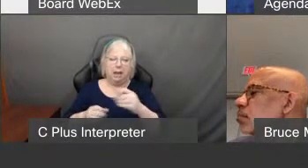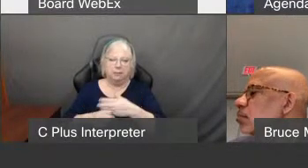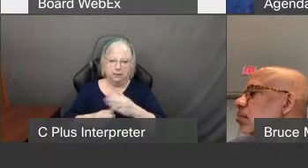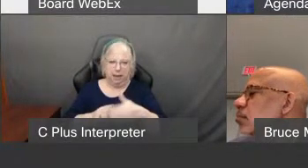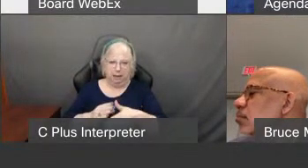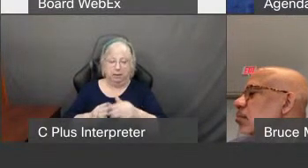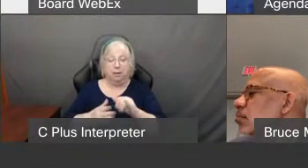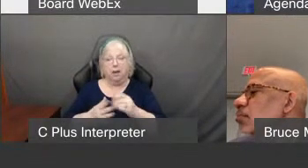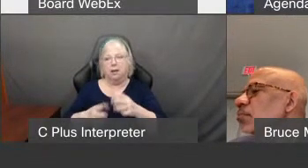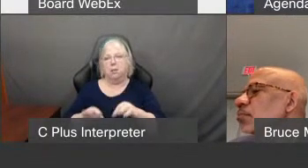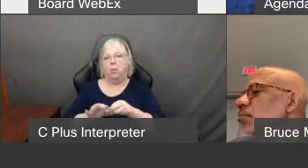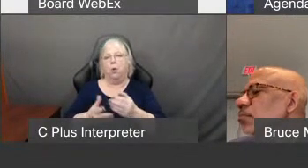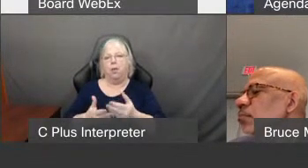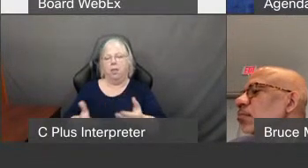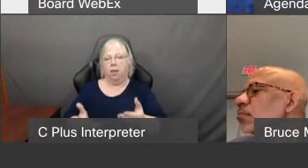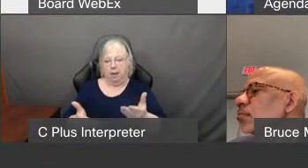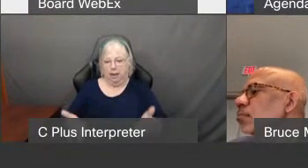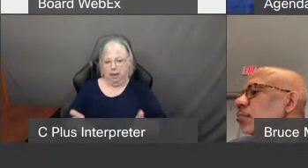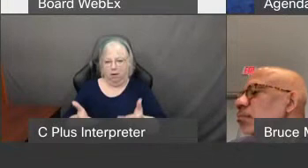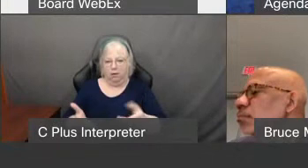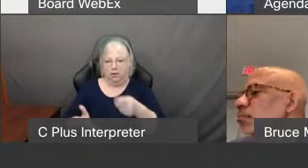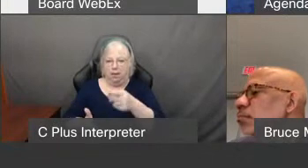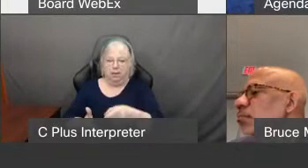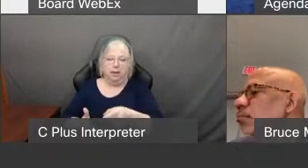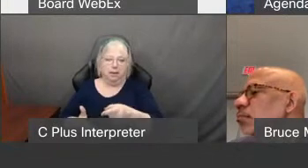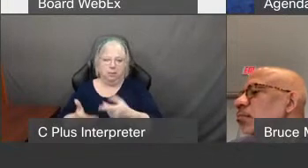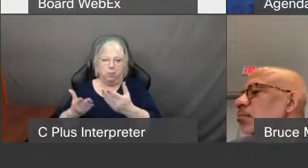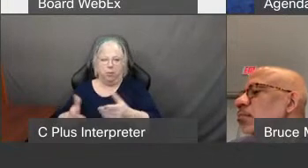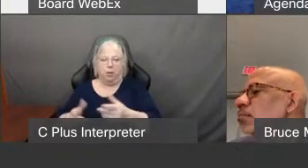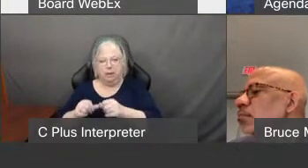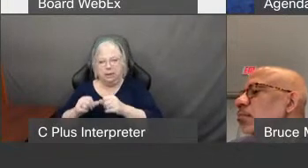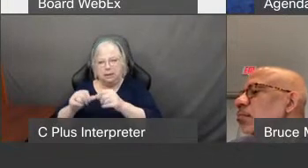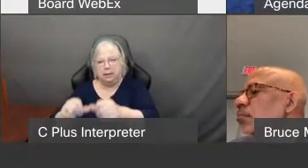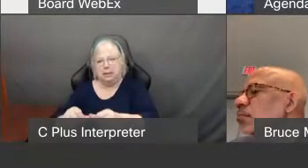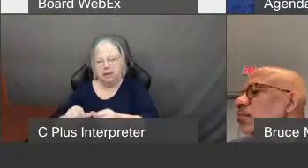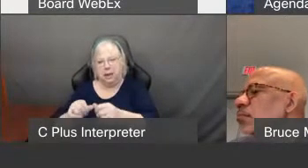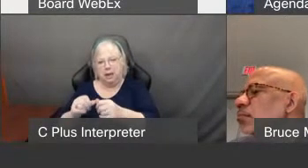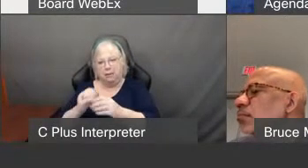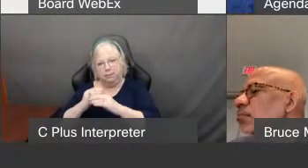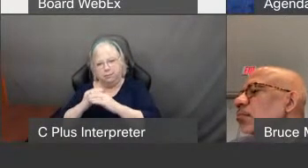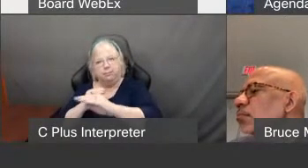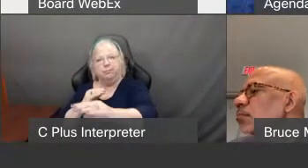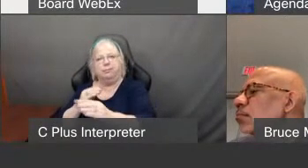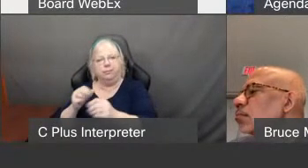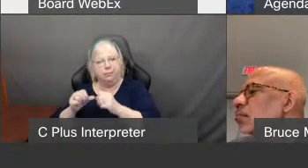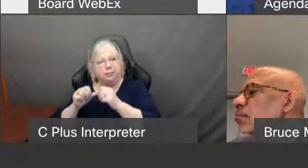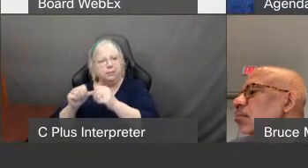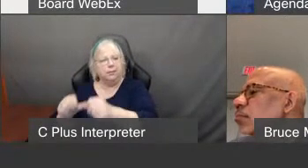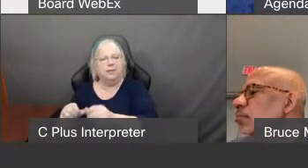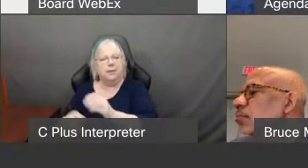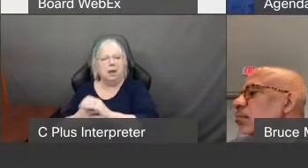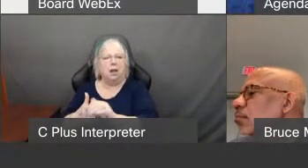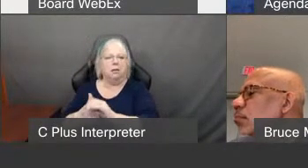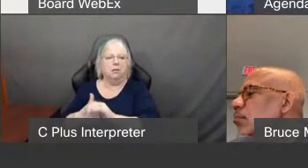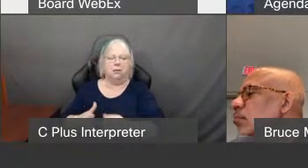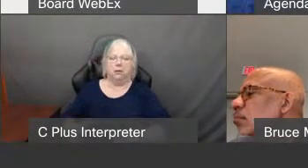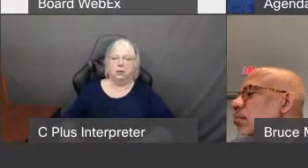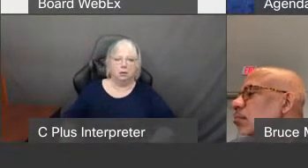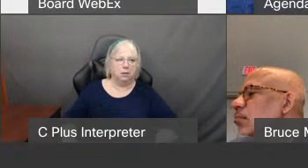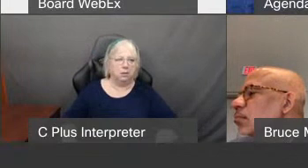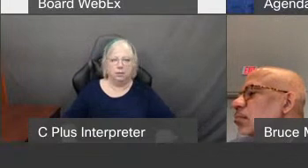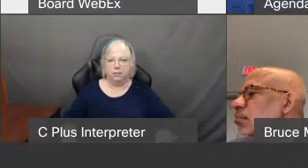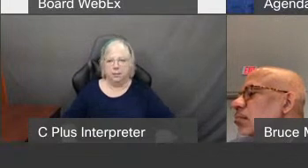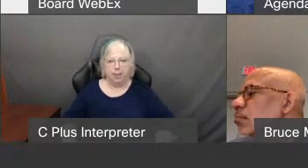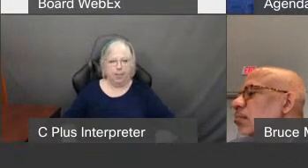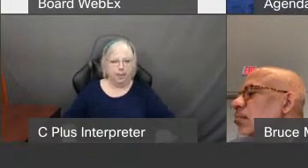the important thing here is that this is sustained dollars across time. Thank you so much. That's